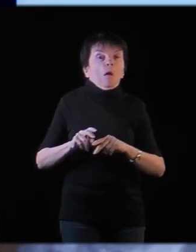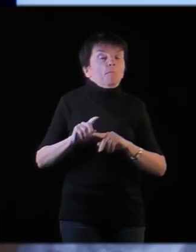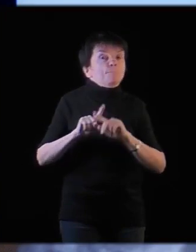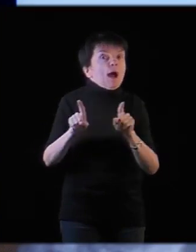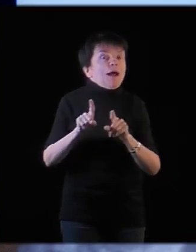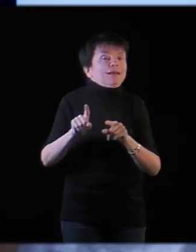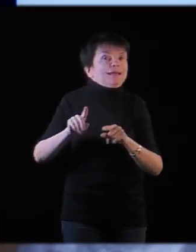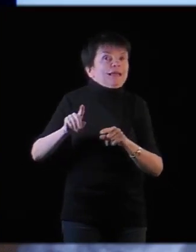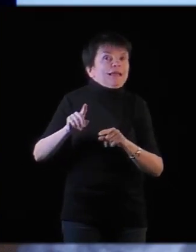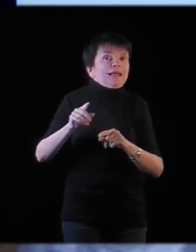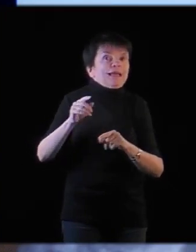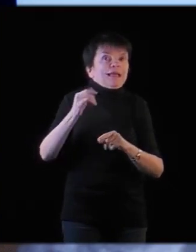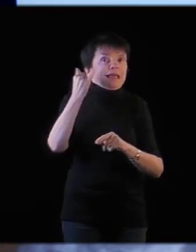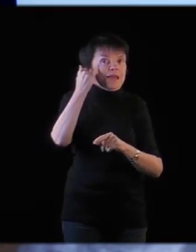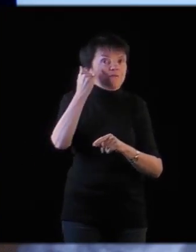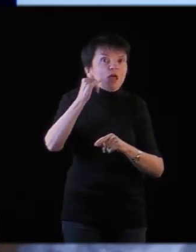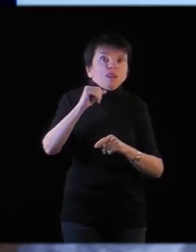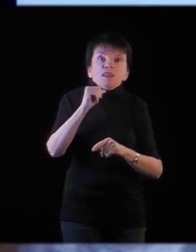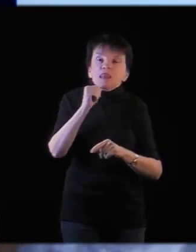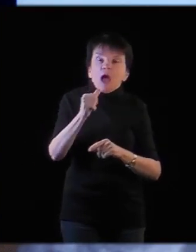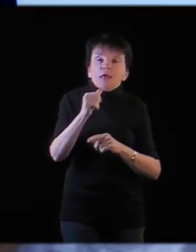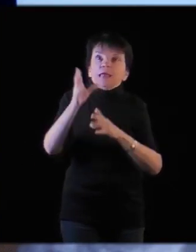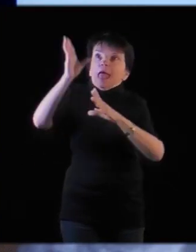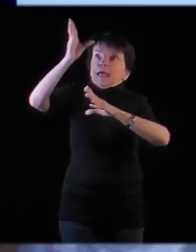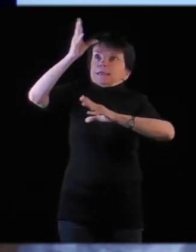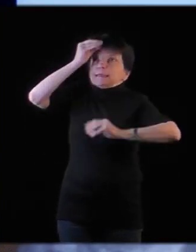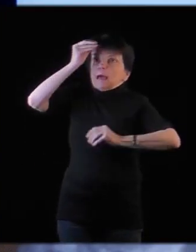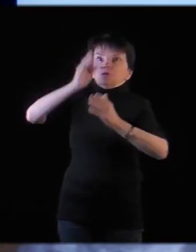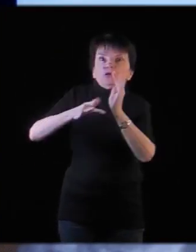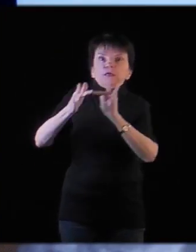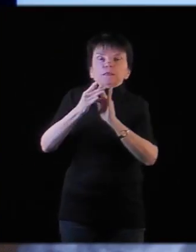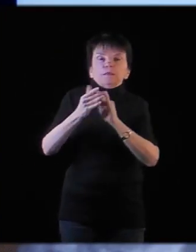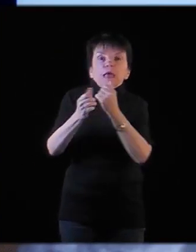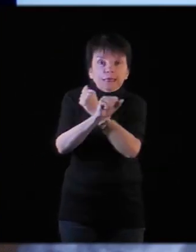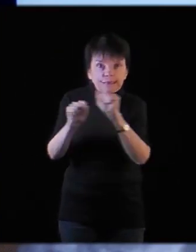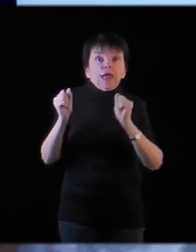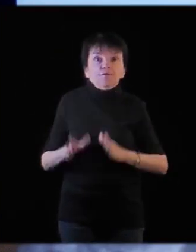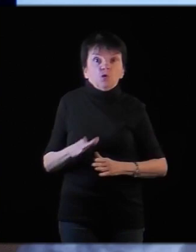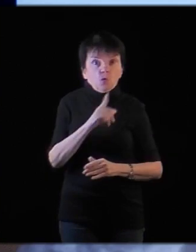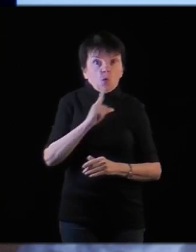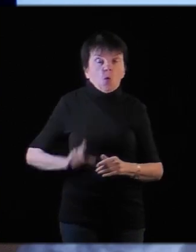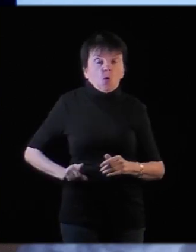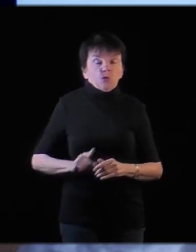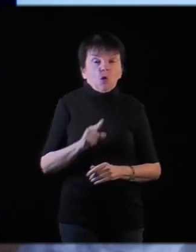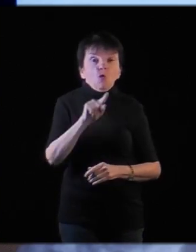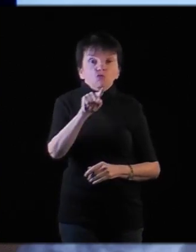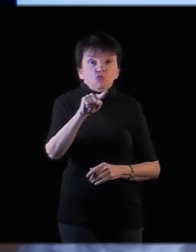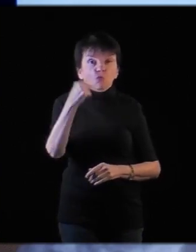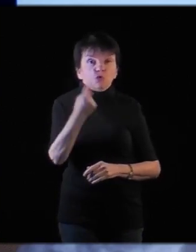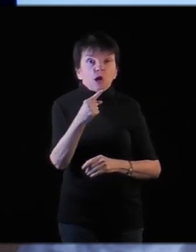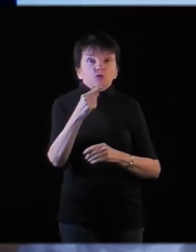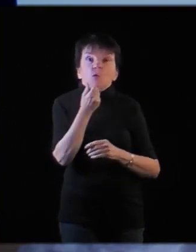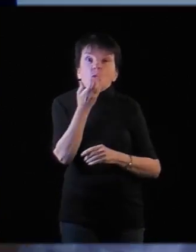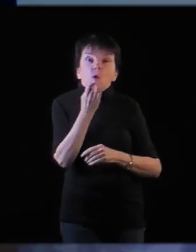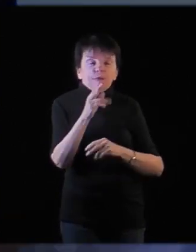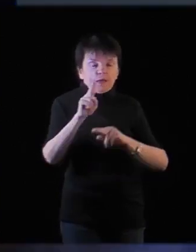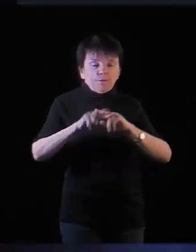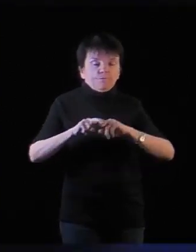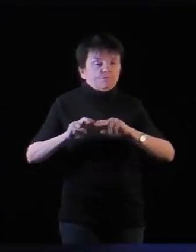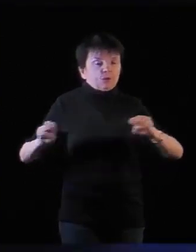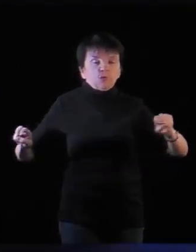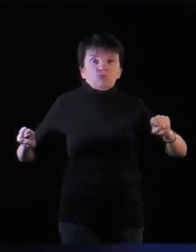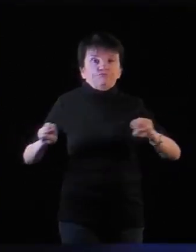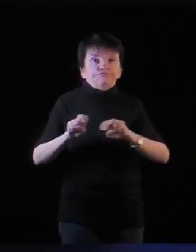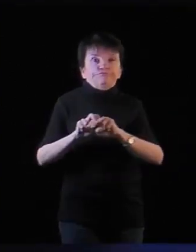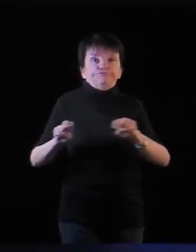Lord, you're really not a part of his church. You're just warming a pew inside a building called a church.